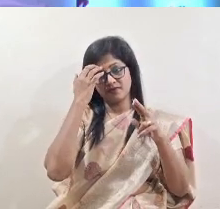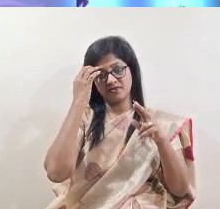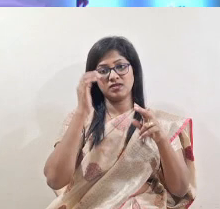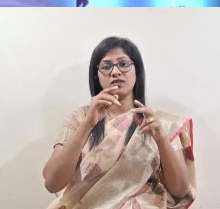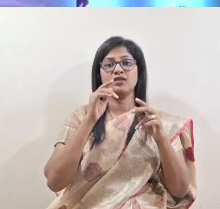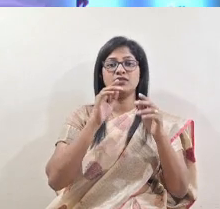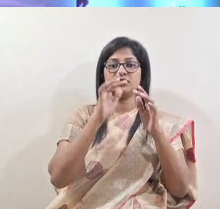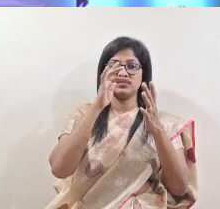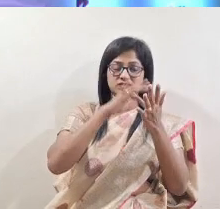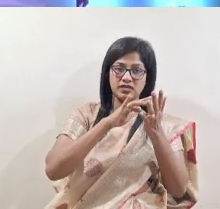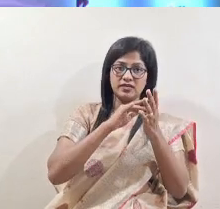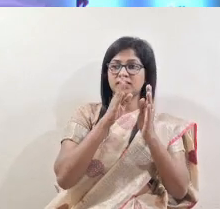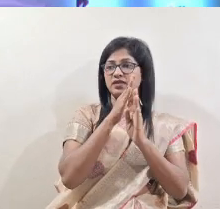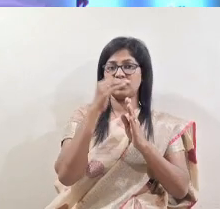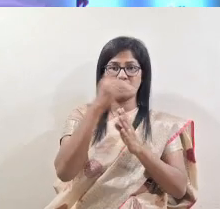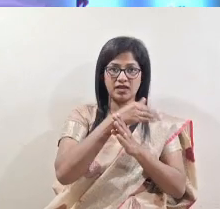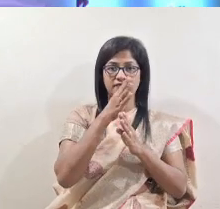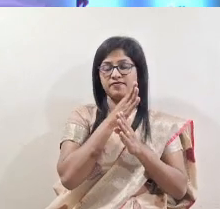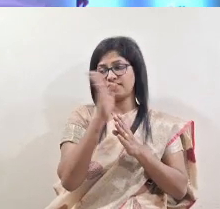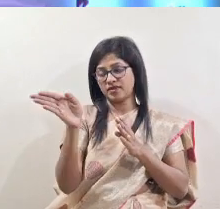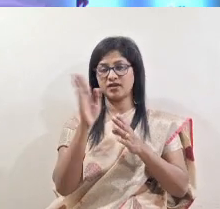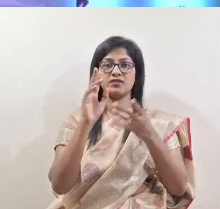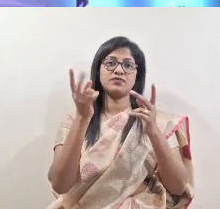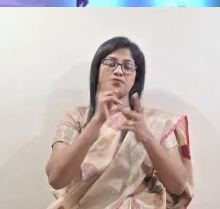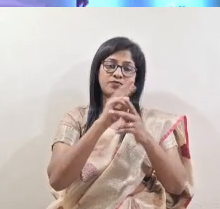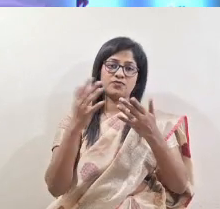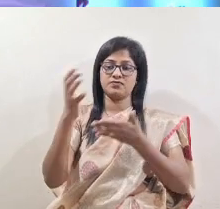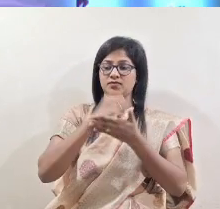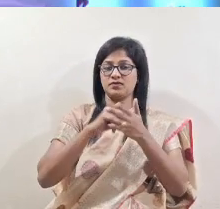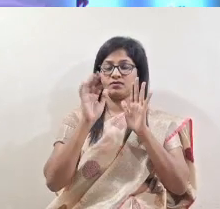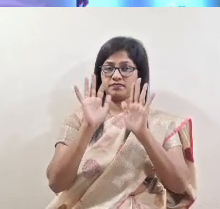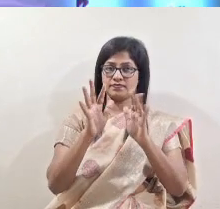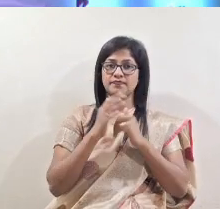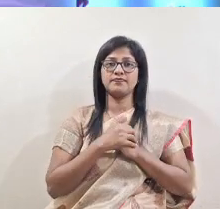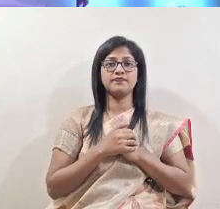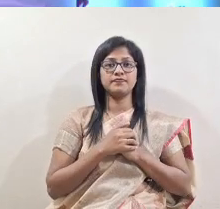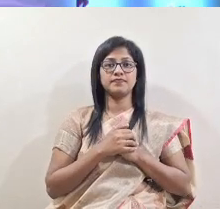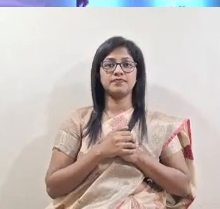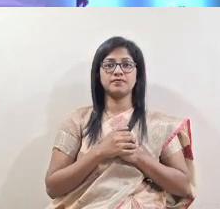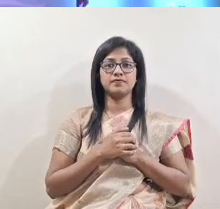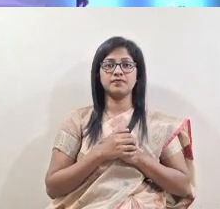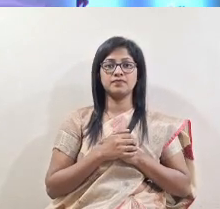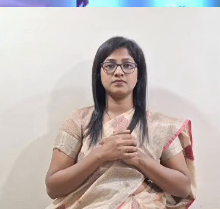center and the right sector choices better than the left sector for the calibrated data that we have.